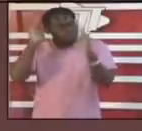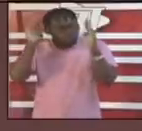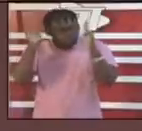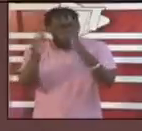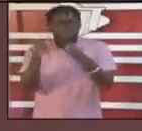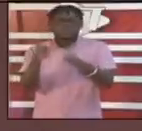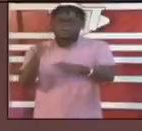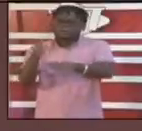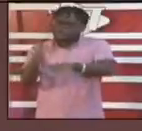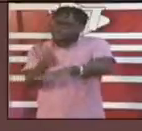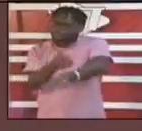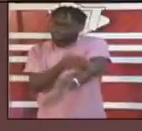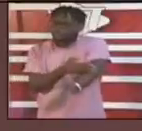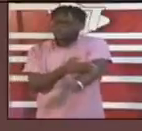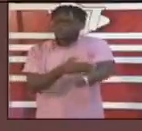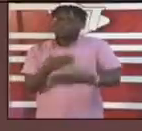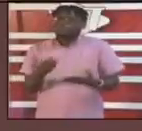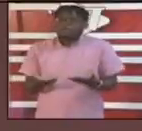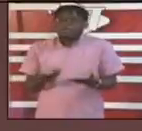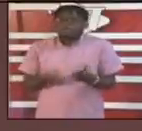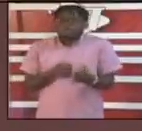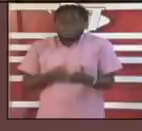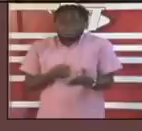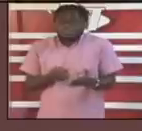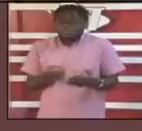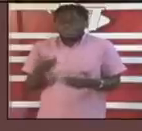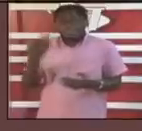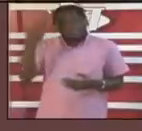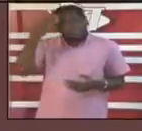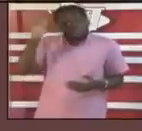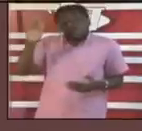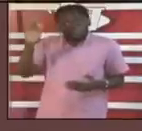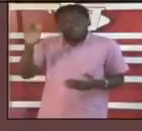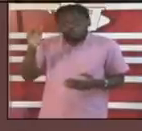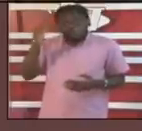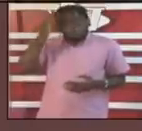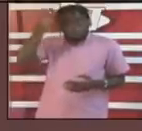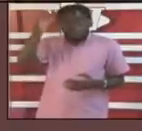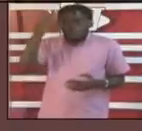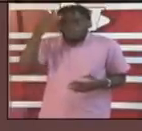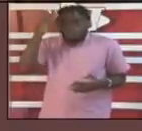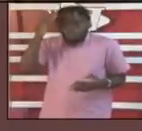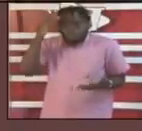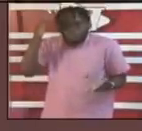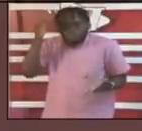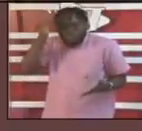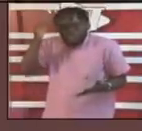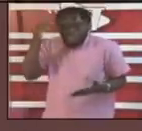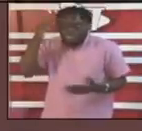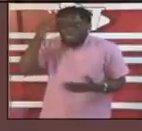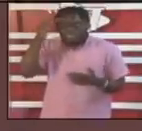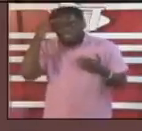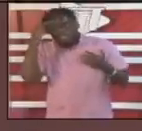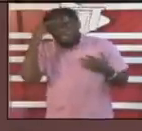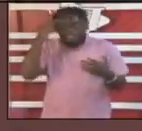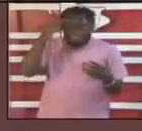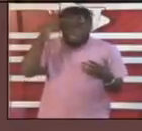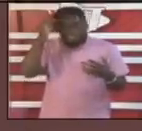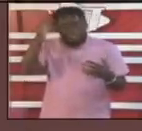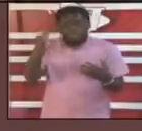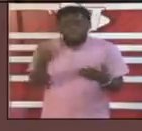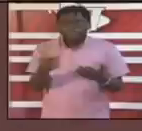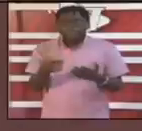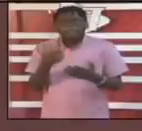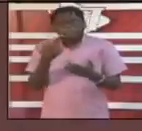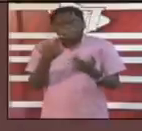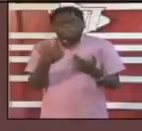whatever your hands find to do, do it well. There will be those who may start on one path as